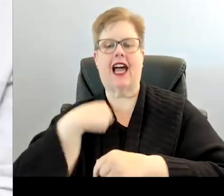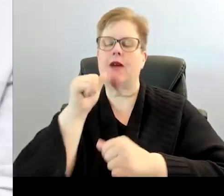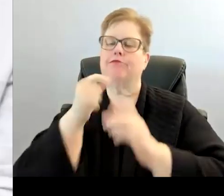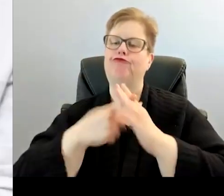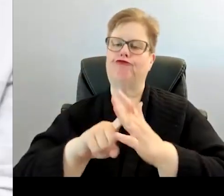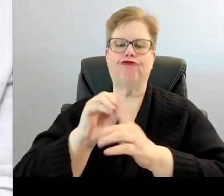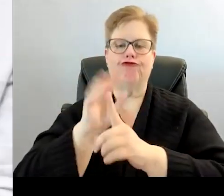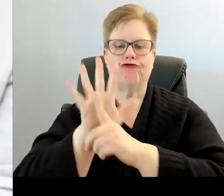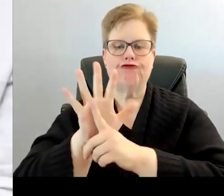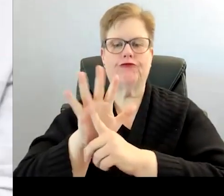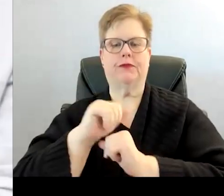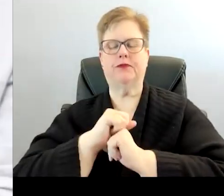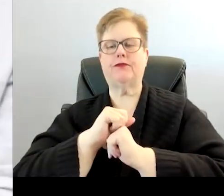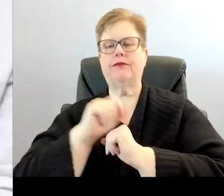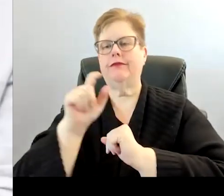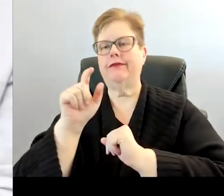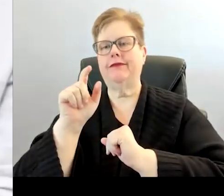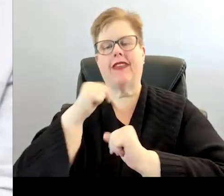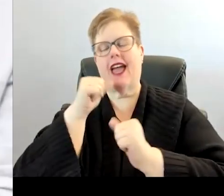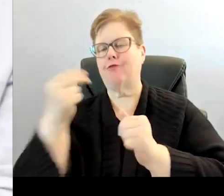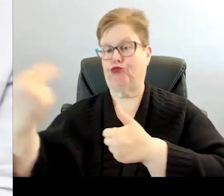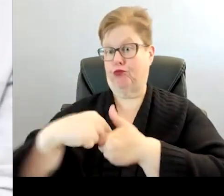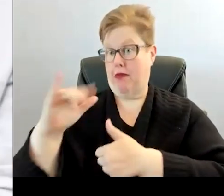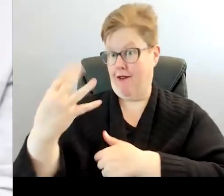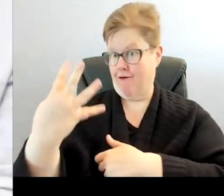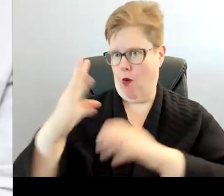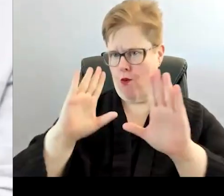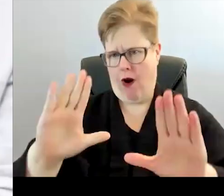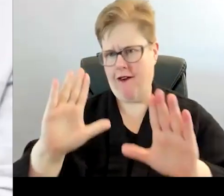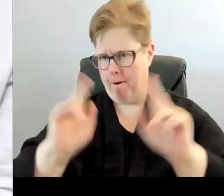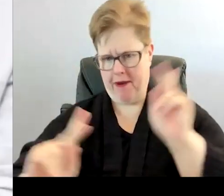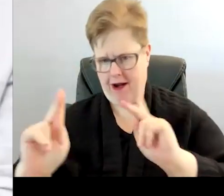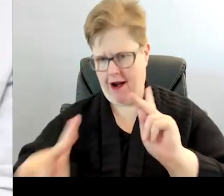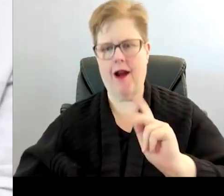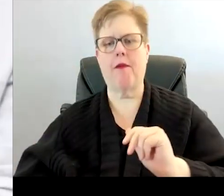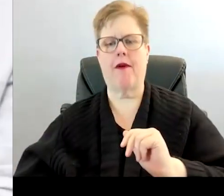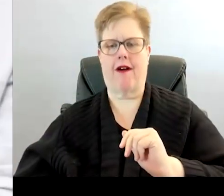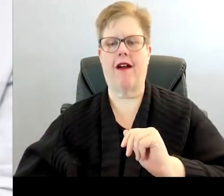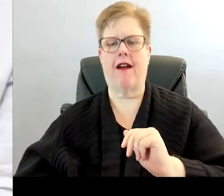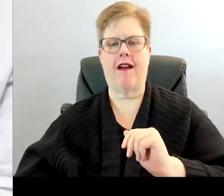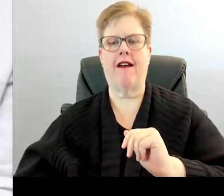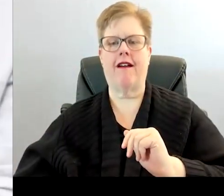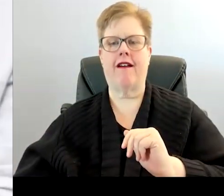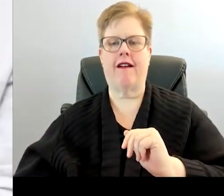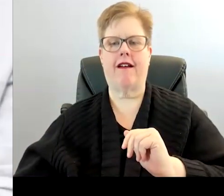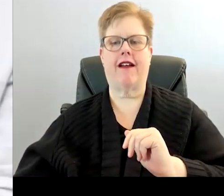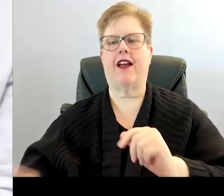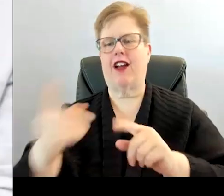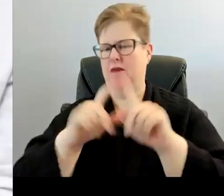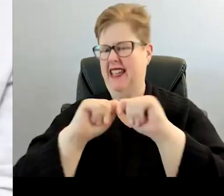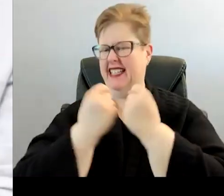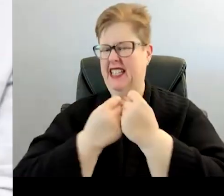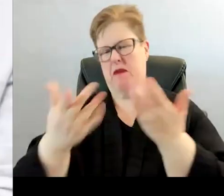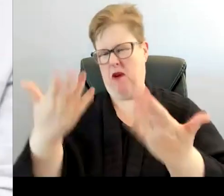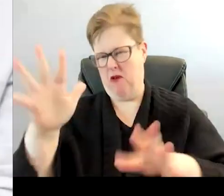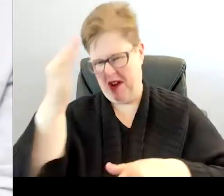Experience. I'm joined by four wonderful people from the first year team, a name that may already be familiar to